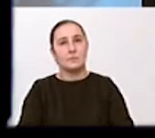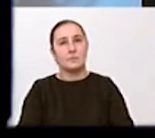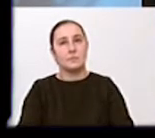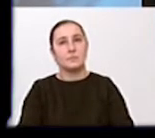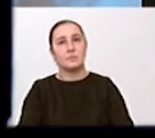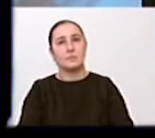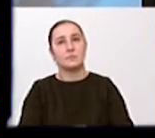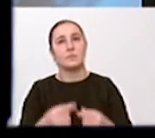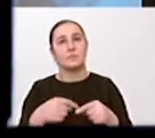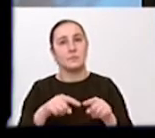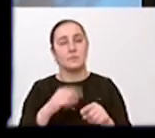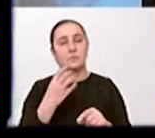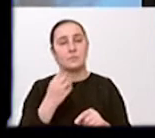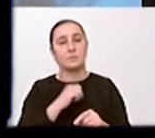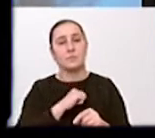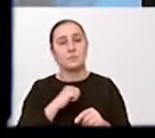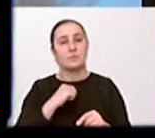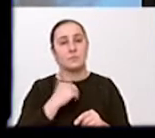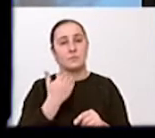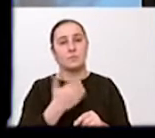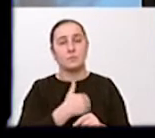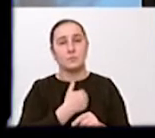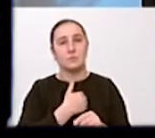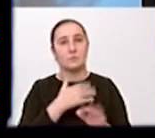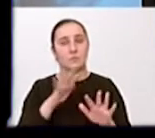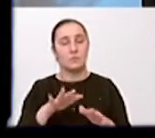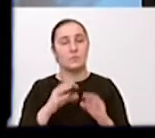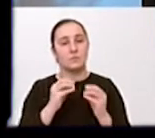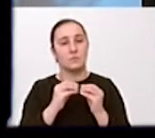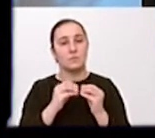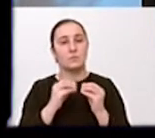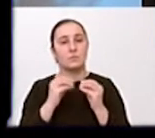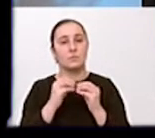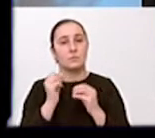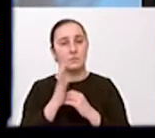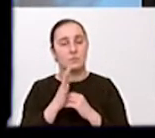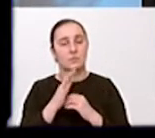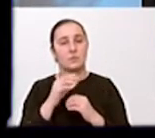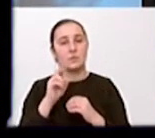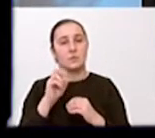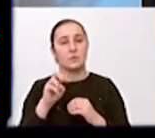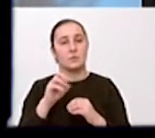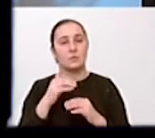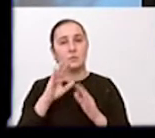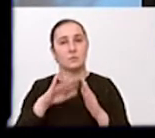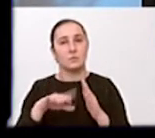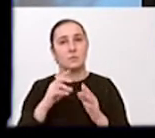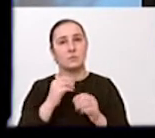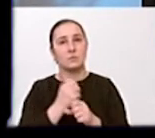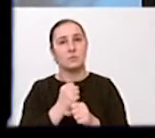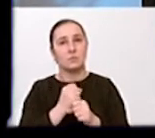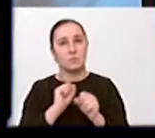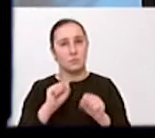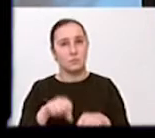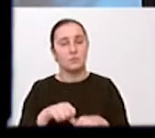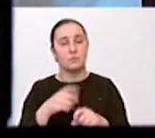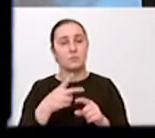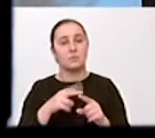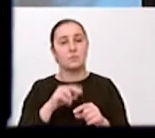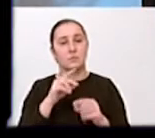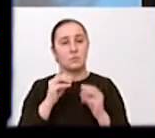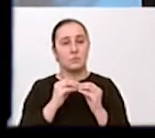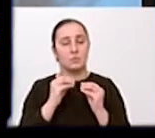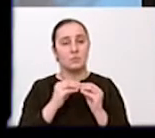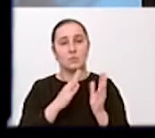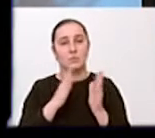Endi yana o'zingiz xohlagan joyda, demak, 10ta, 15ta kadr tashlab ishlashimiz ham mumkin bo'ladi. Demak, men